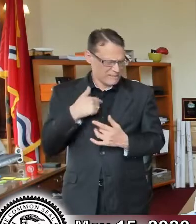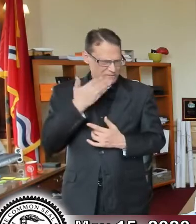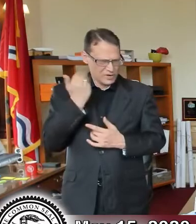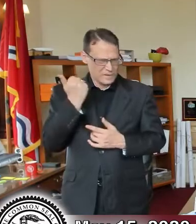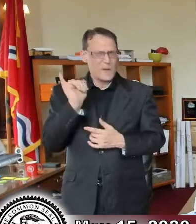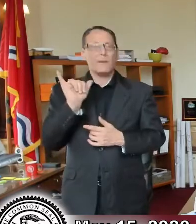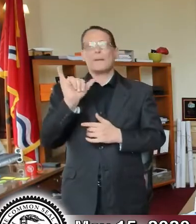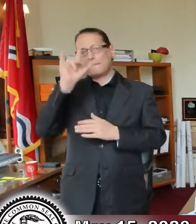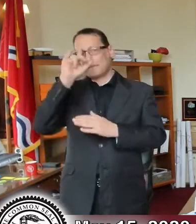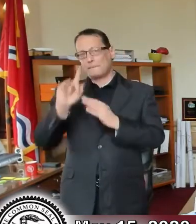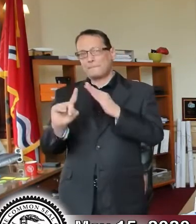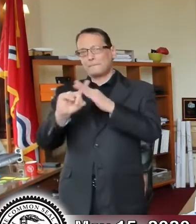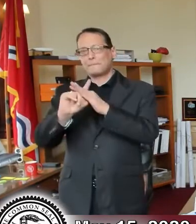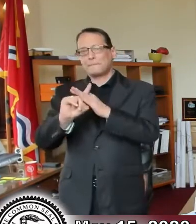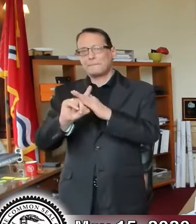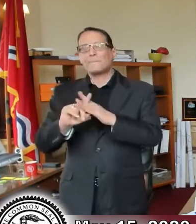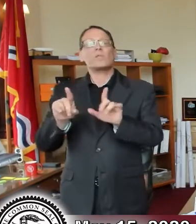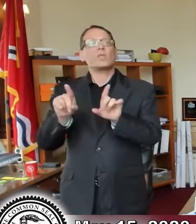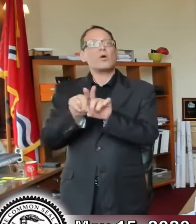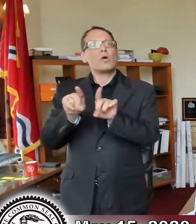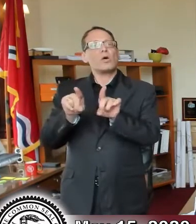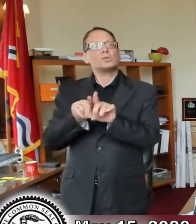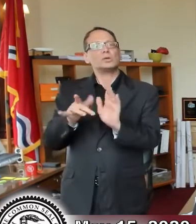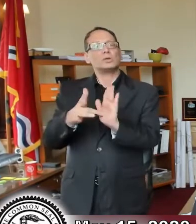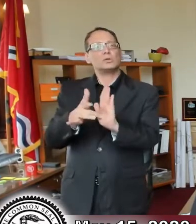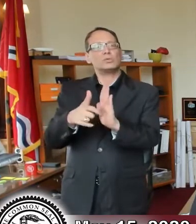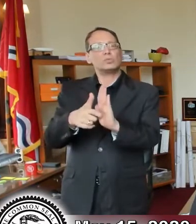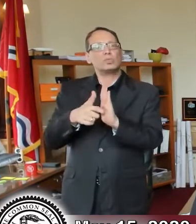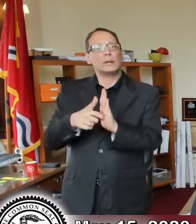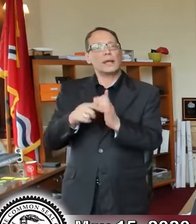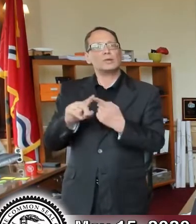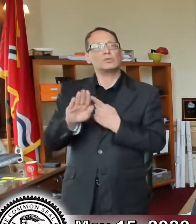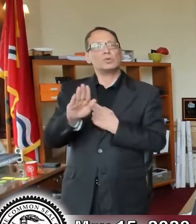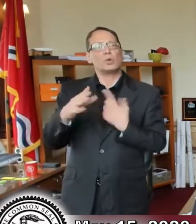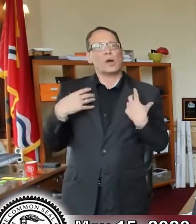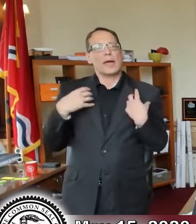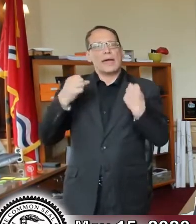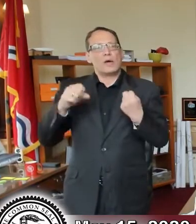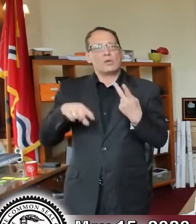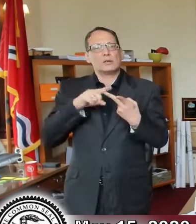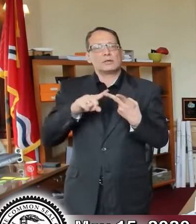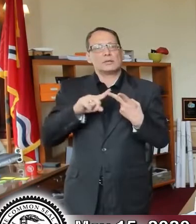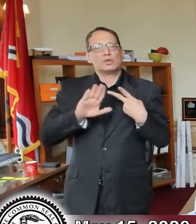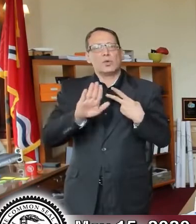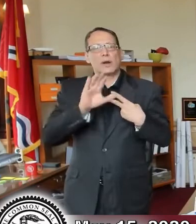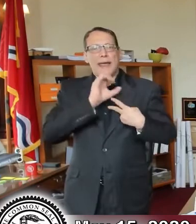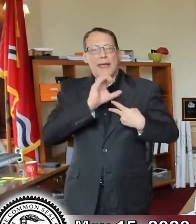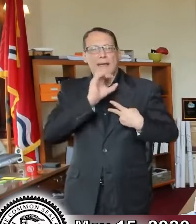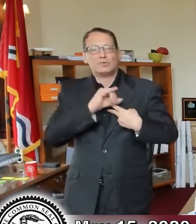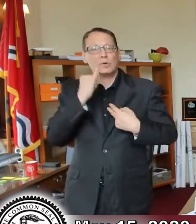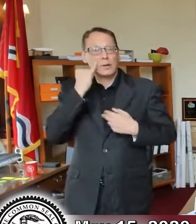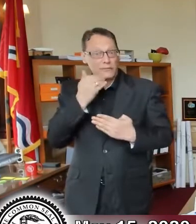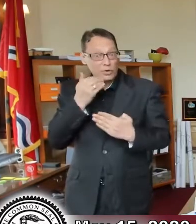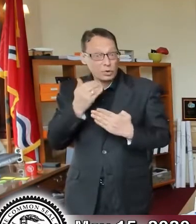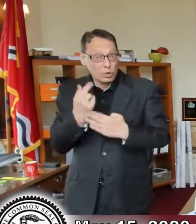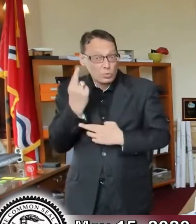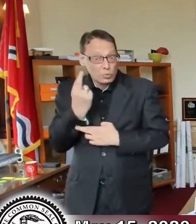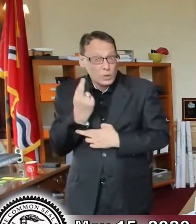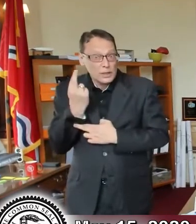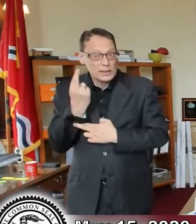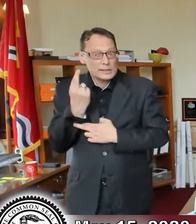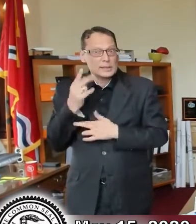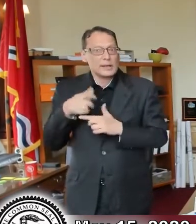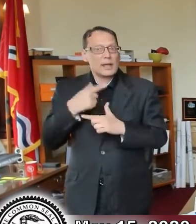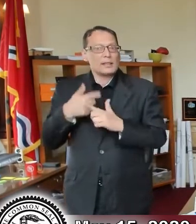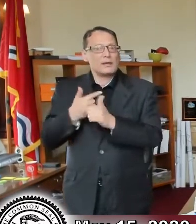Oh, so it does also have to do with your health condition and your age. If there's a good reason, then according to